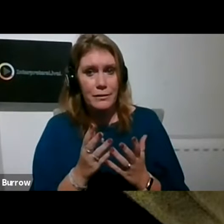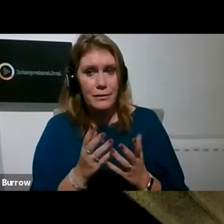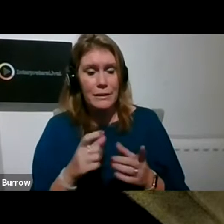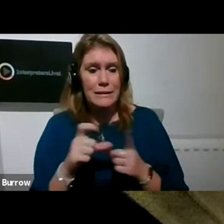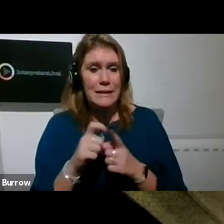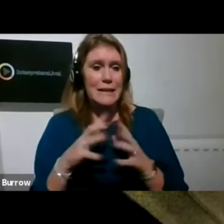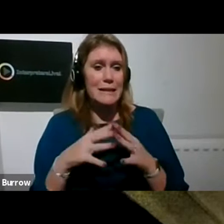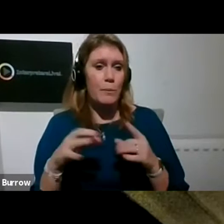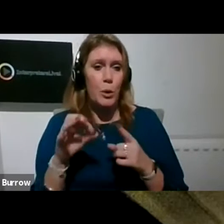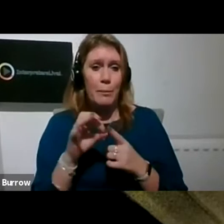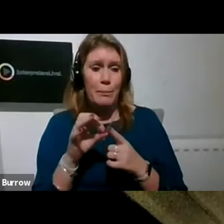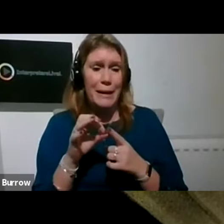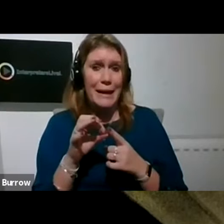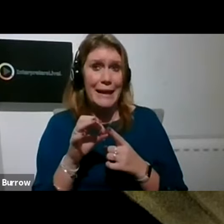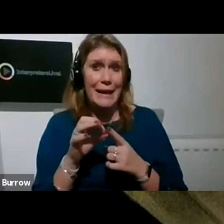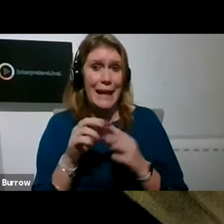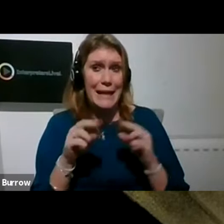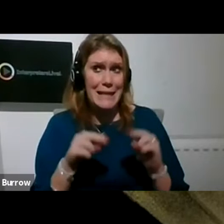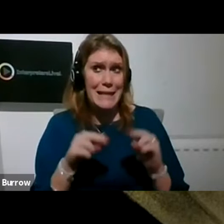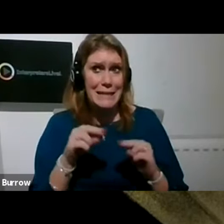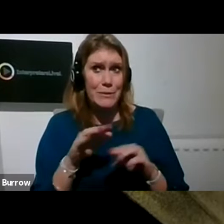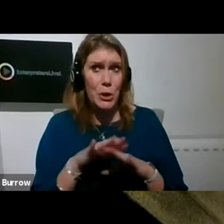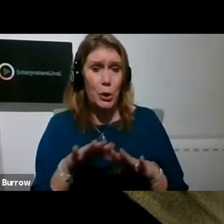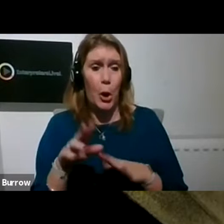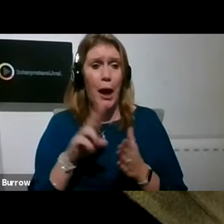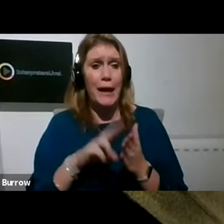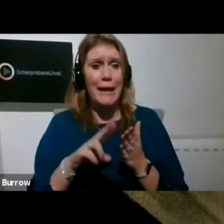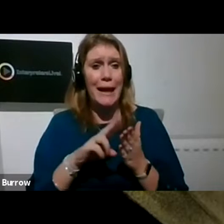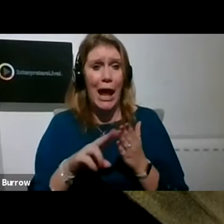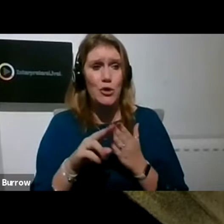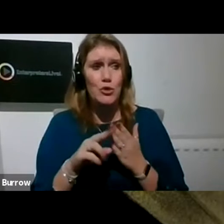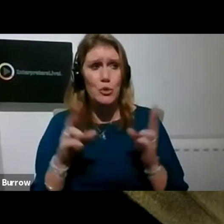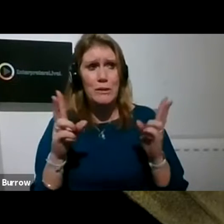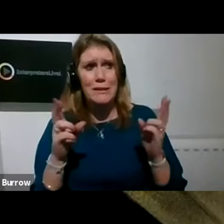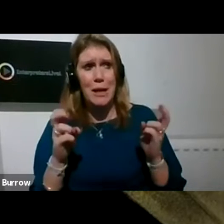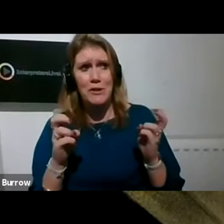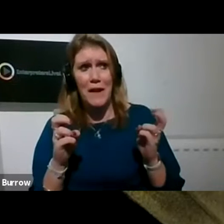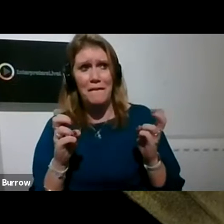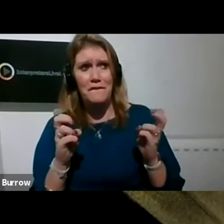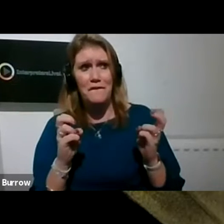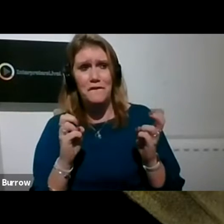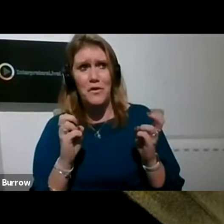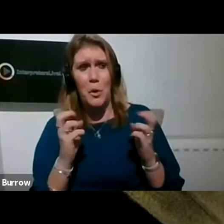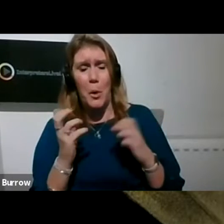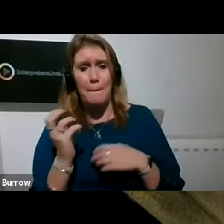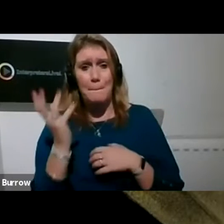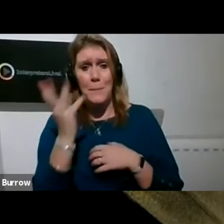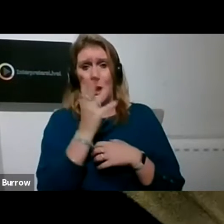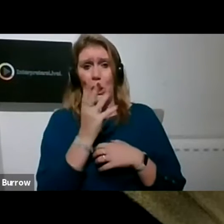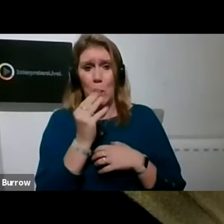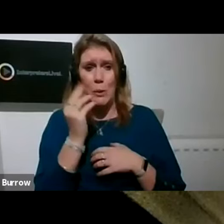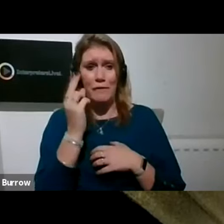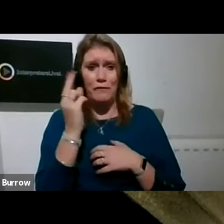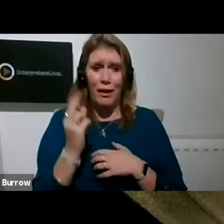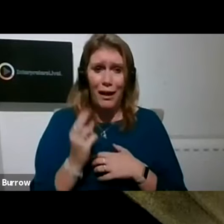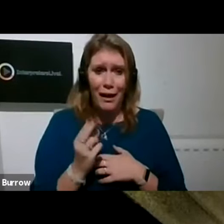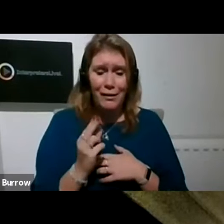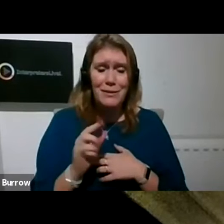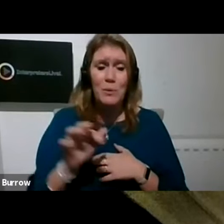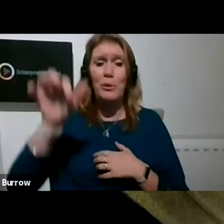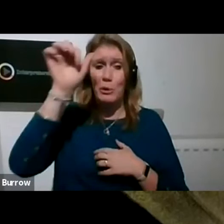are not a natural subject for beautiful art. And we know that,